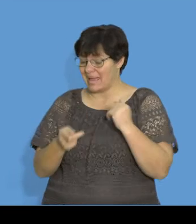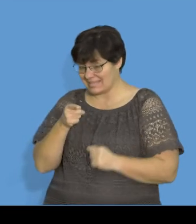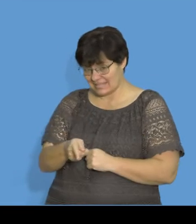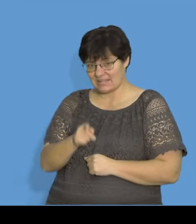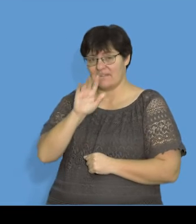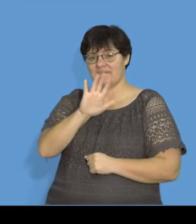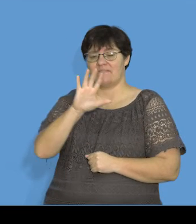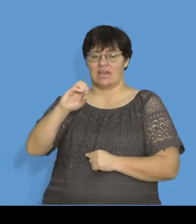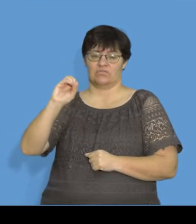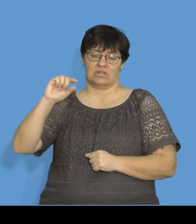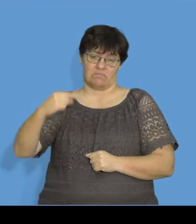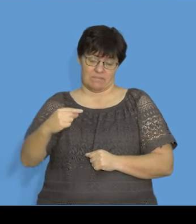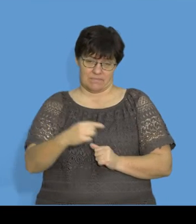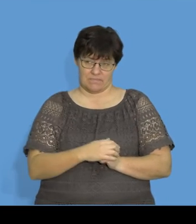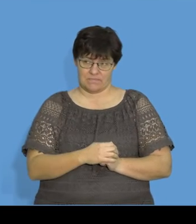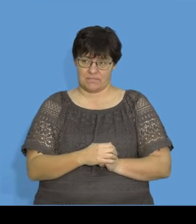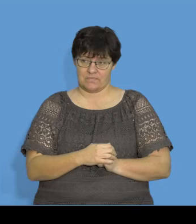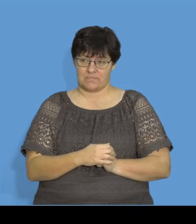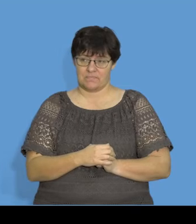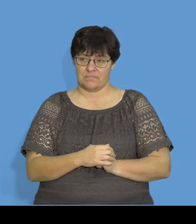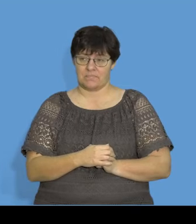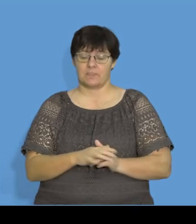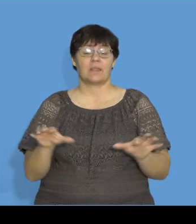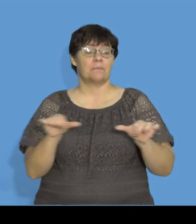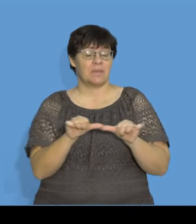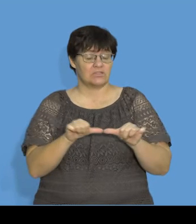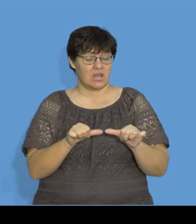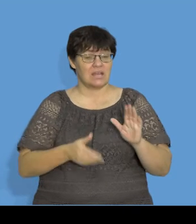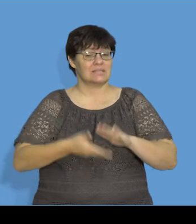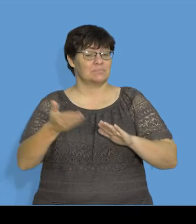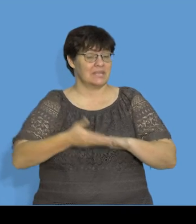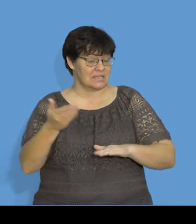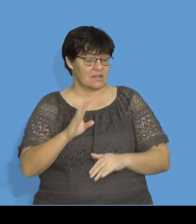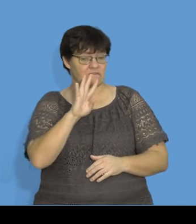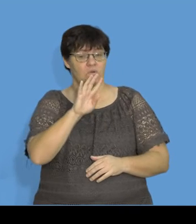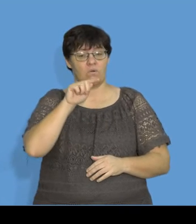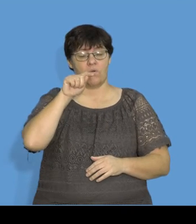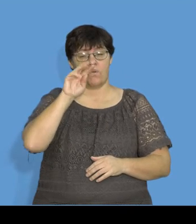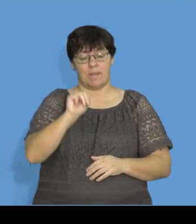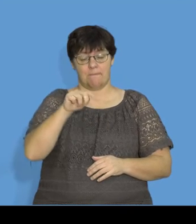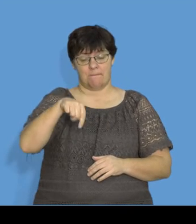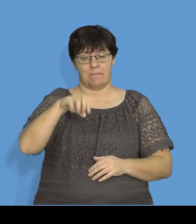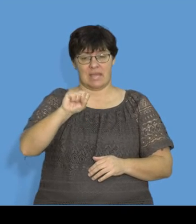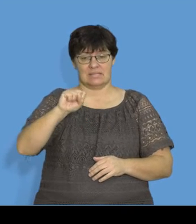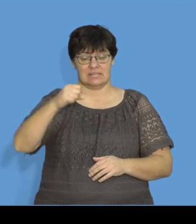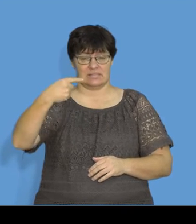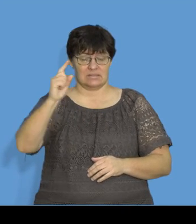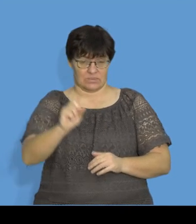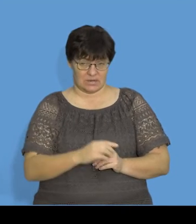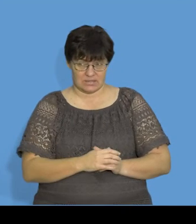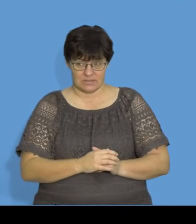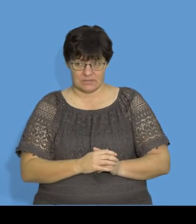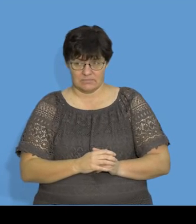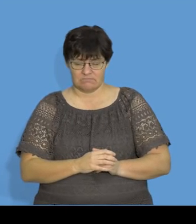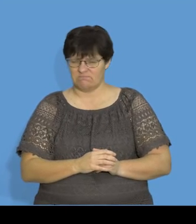a mass of 500 grams. We measure its speed at 4 meters per second. Now, some of you are going to